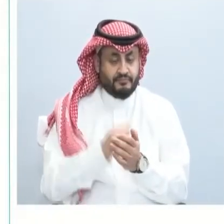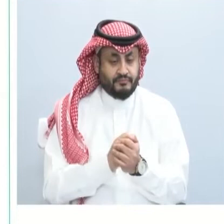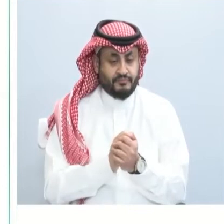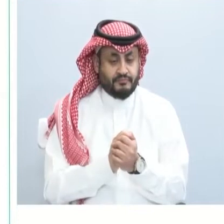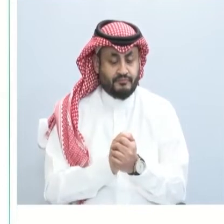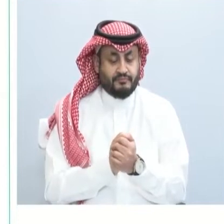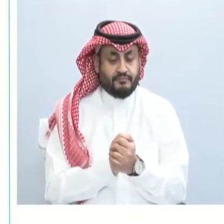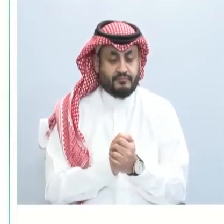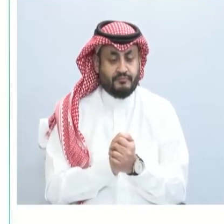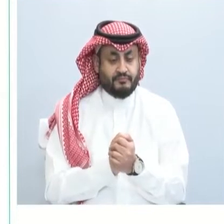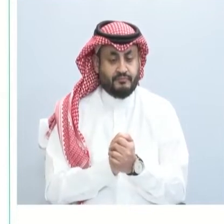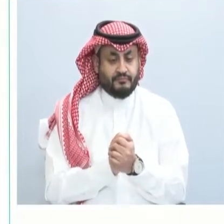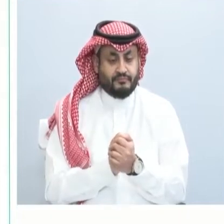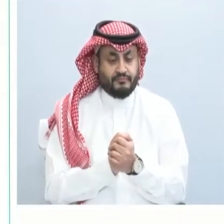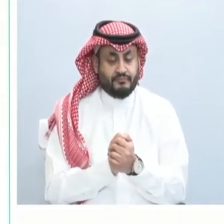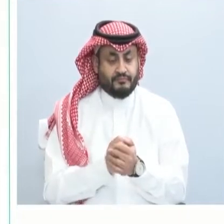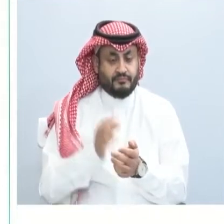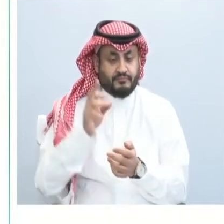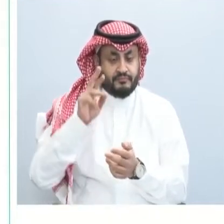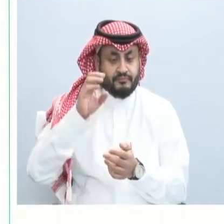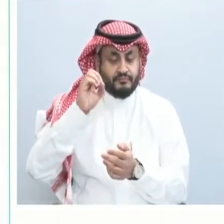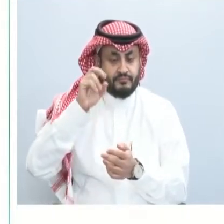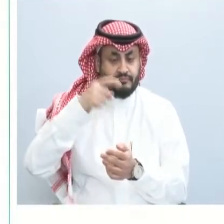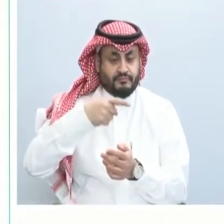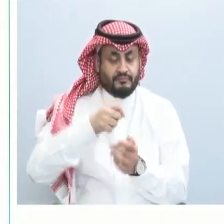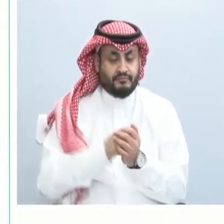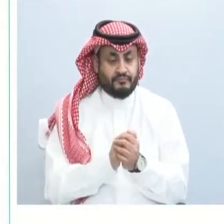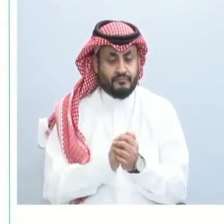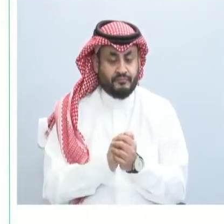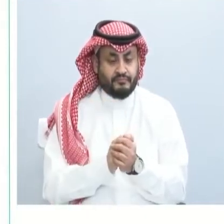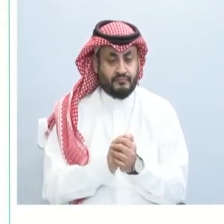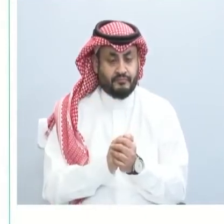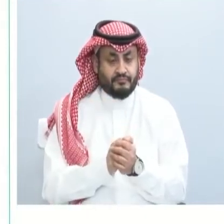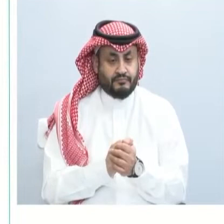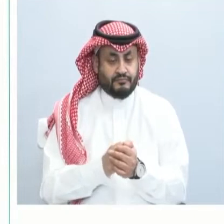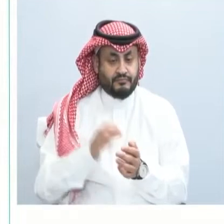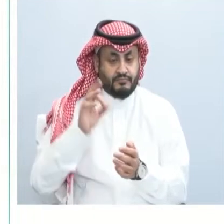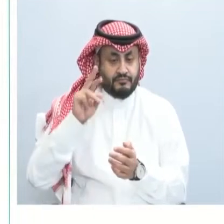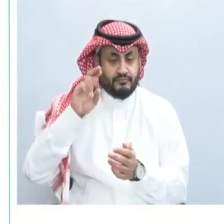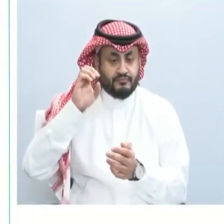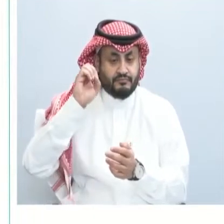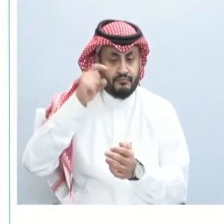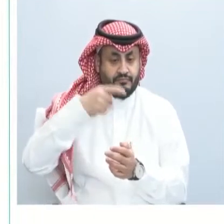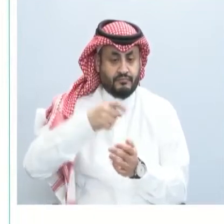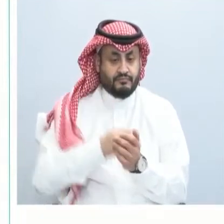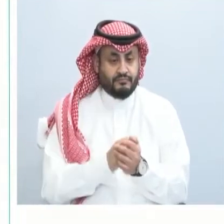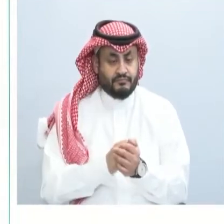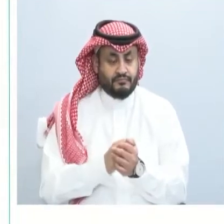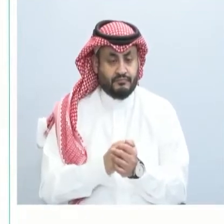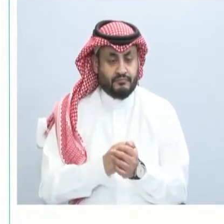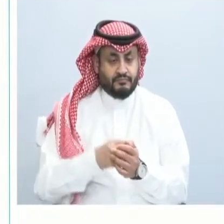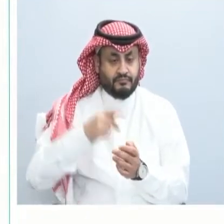you to repeat after me. Frog, frog.